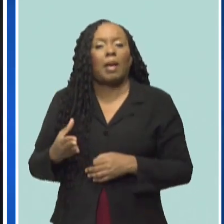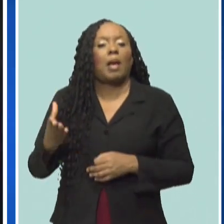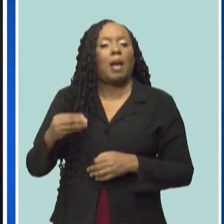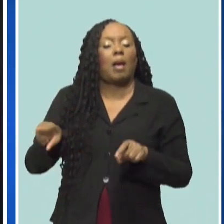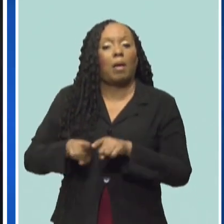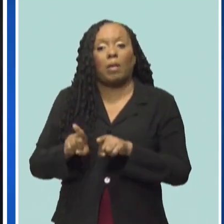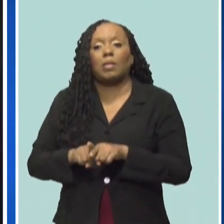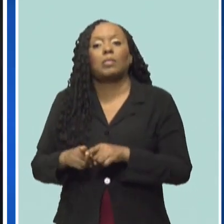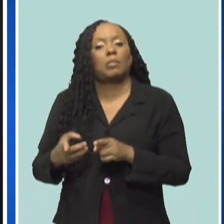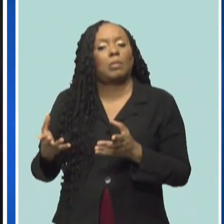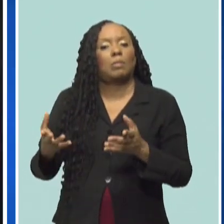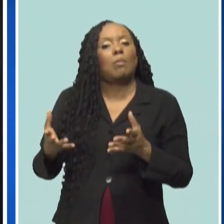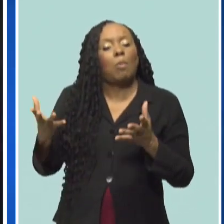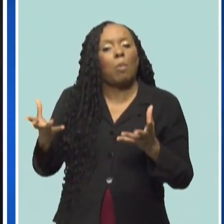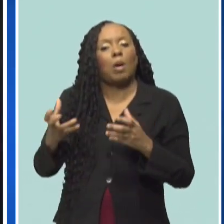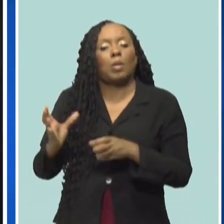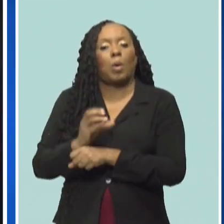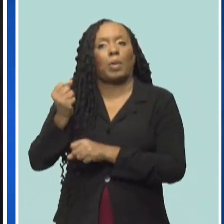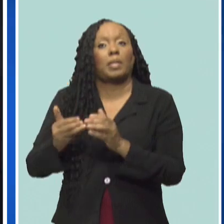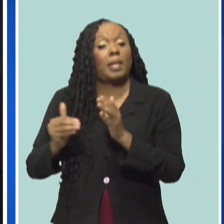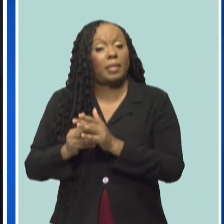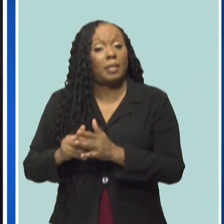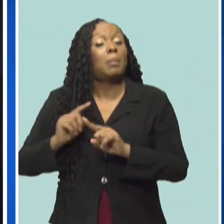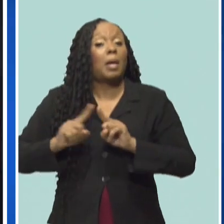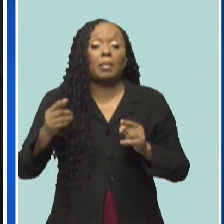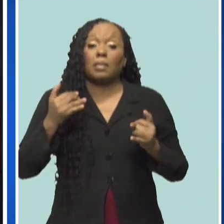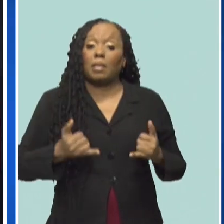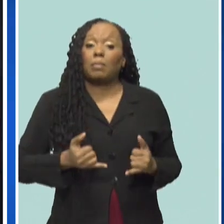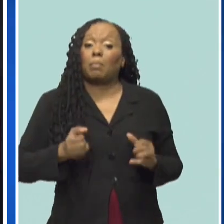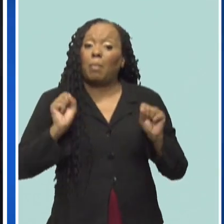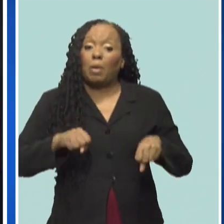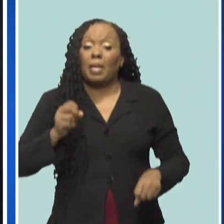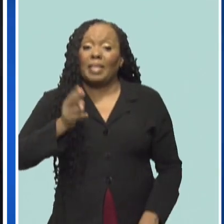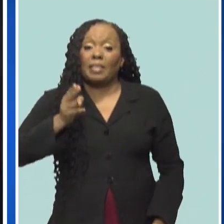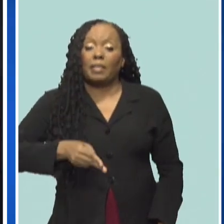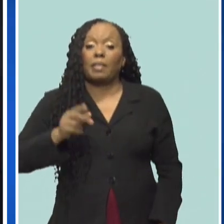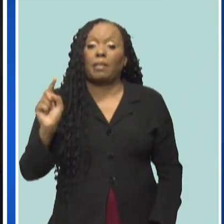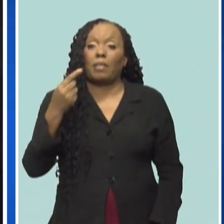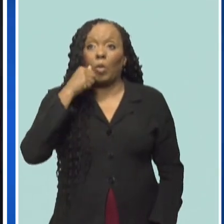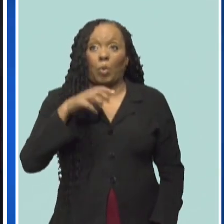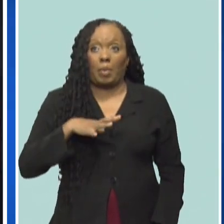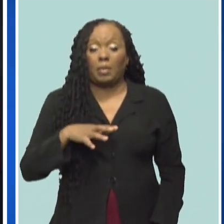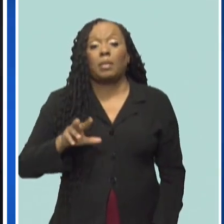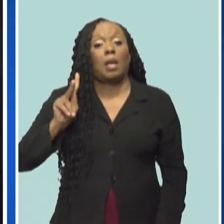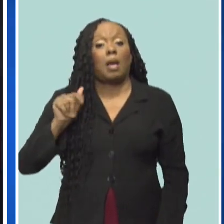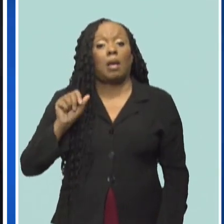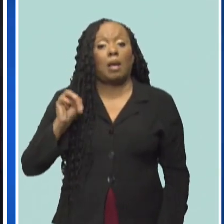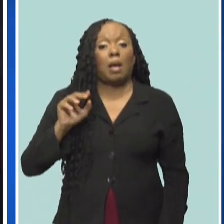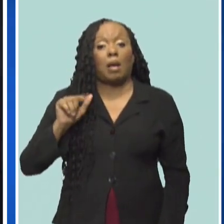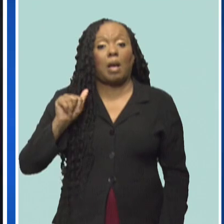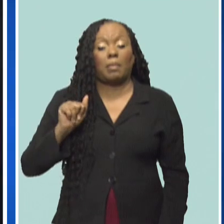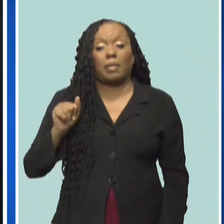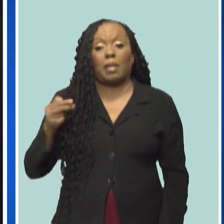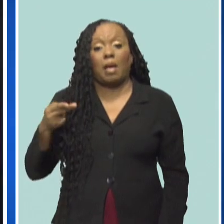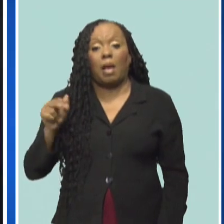And on the other side, we have an attempt to make history by the first woman, and the first woman of color, Kamala Harris. So I think that they're first on